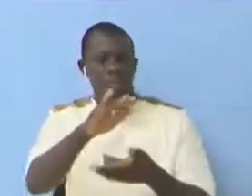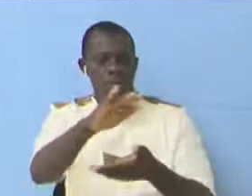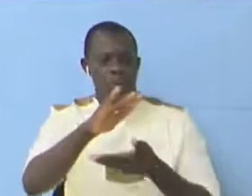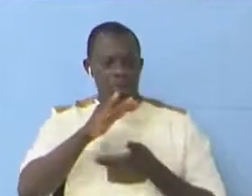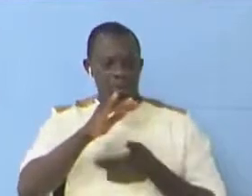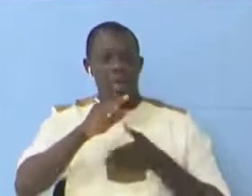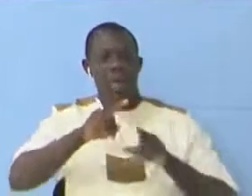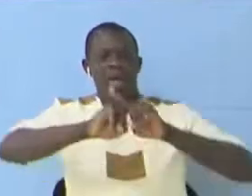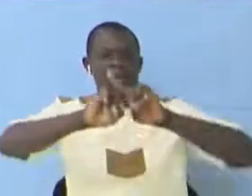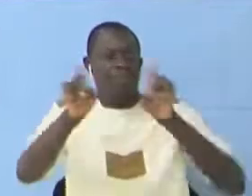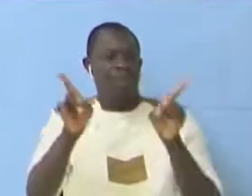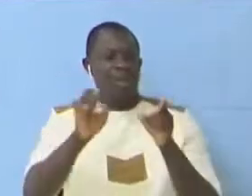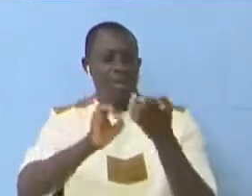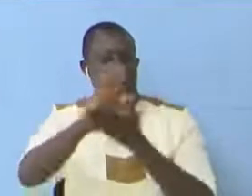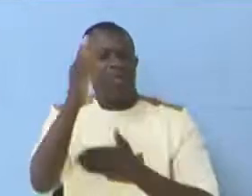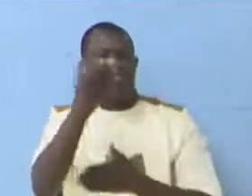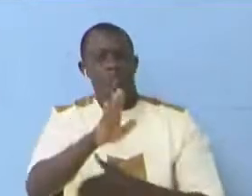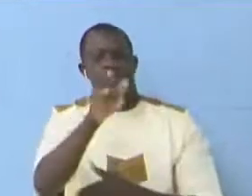instructions.